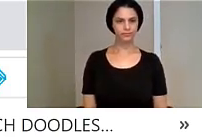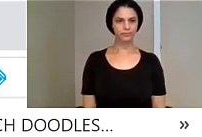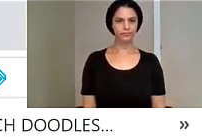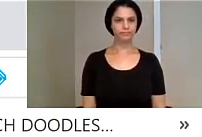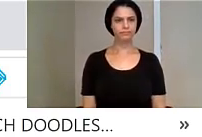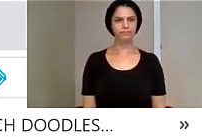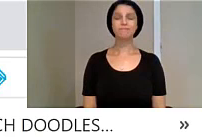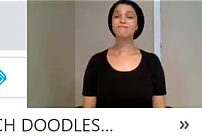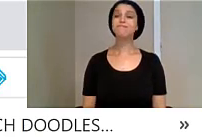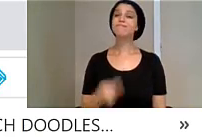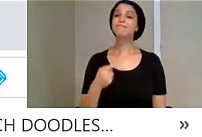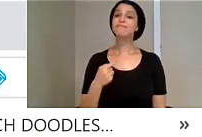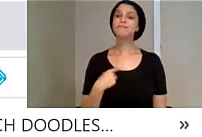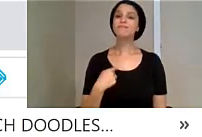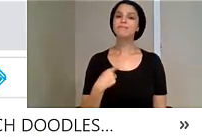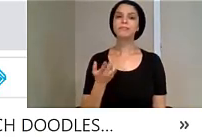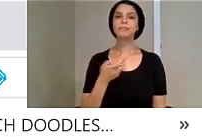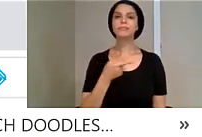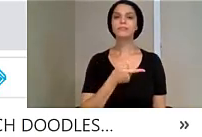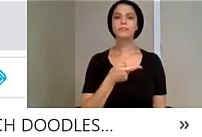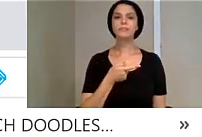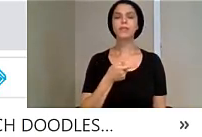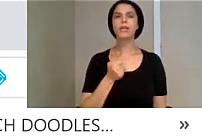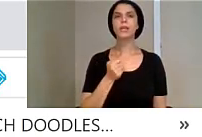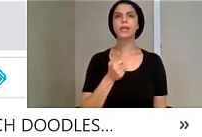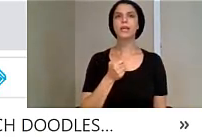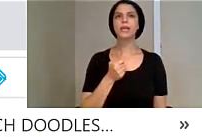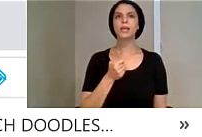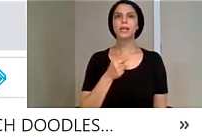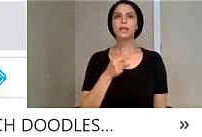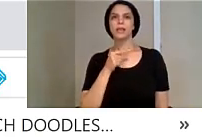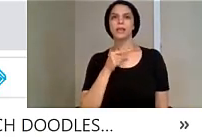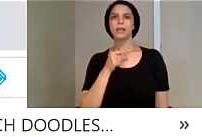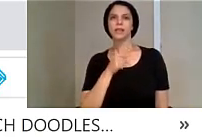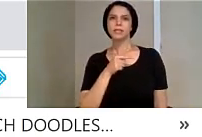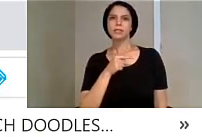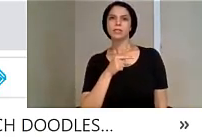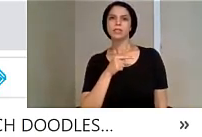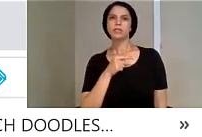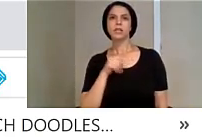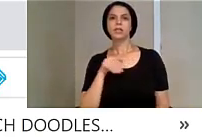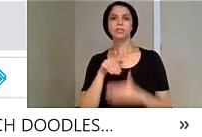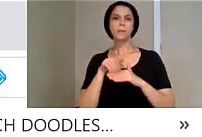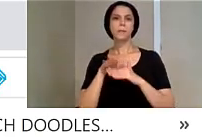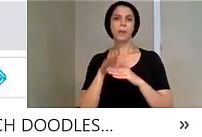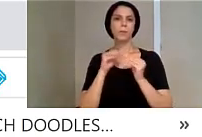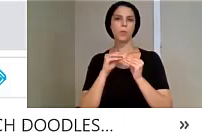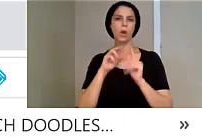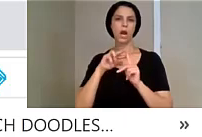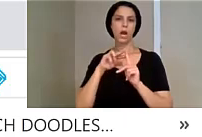So to give this form of submitting an assignment some more context,